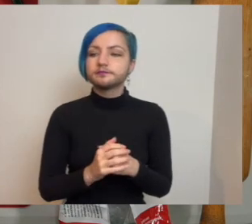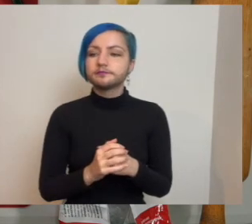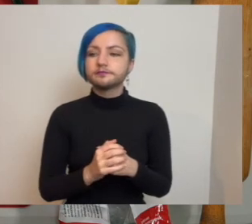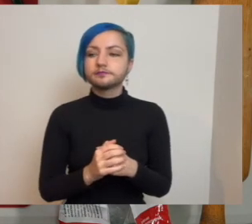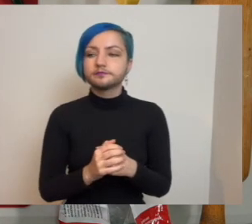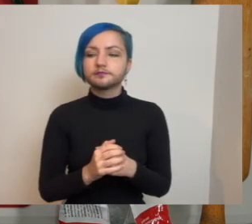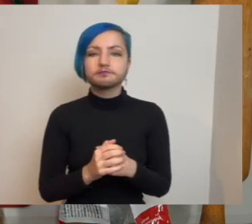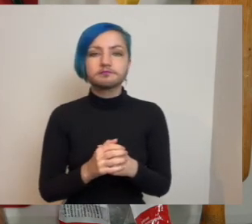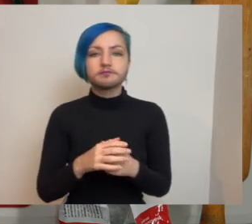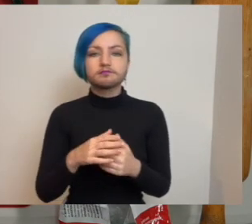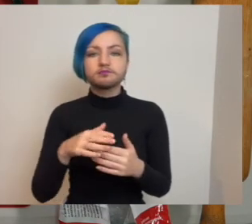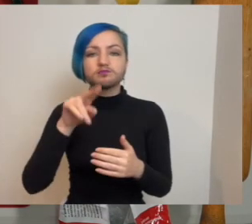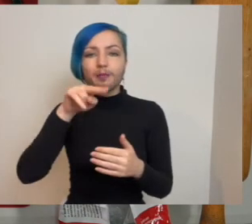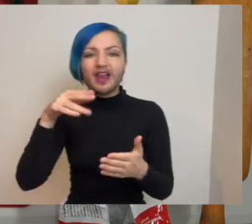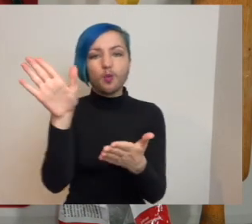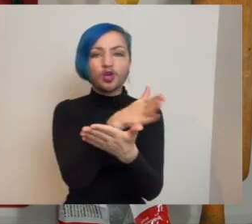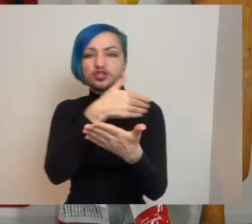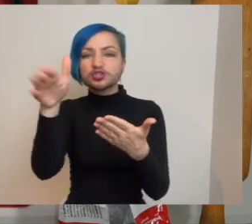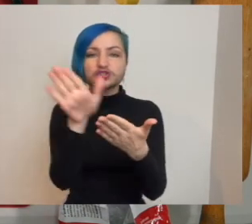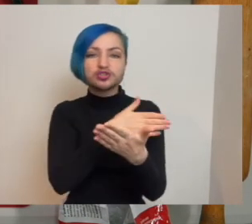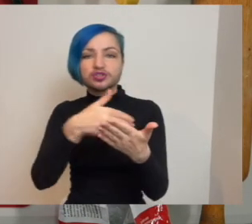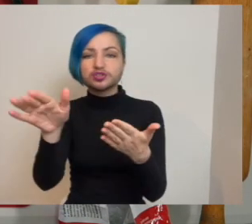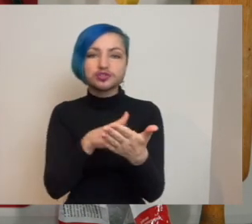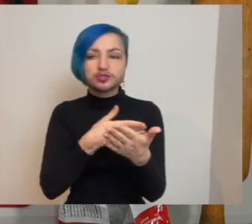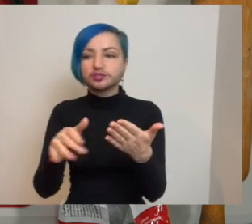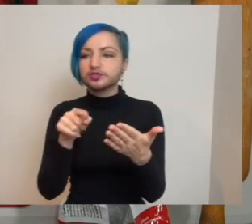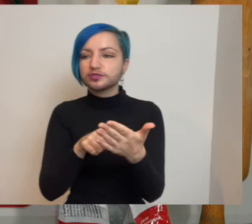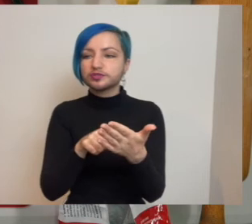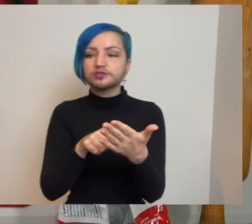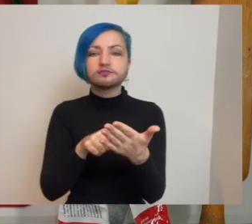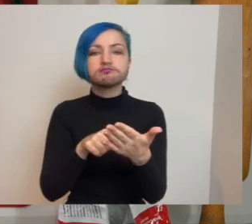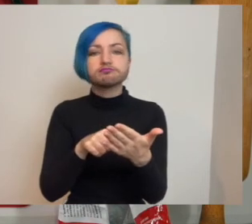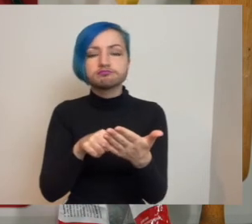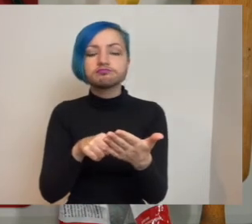quite kind of washy paint, washes of paint in this one, and I've got